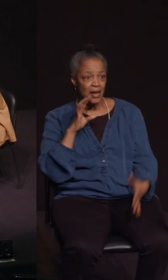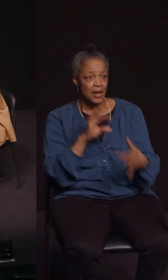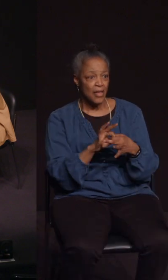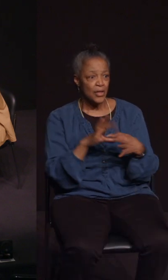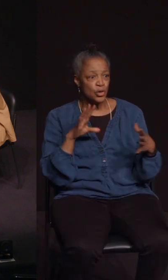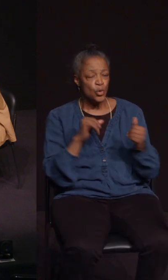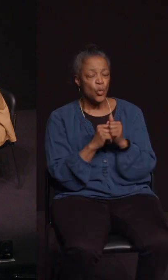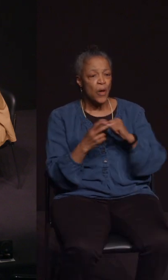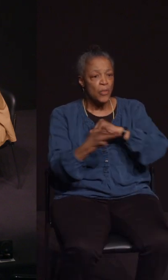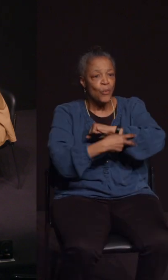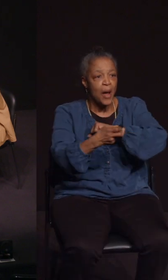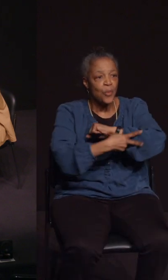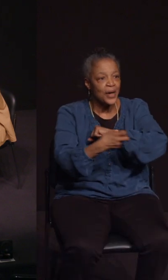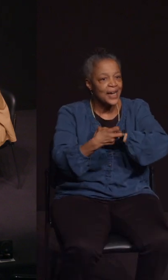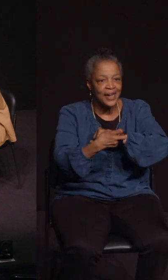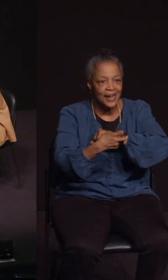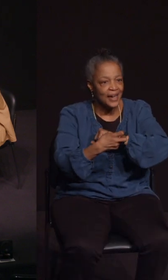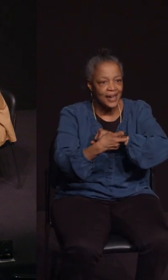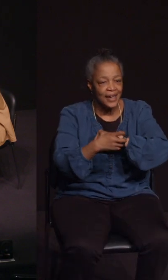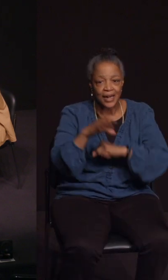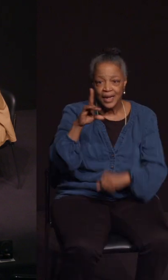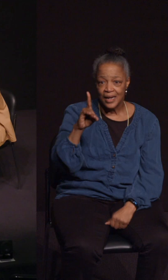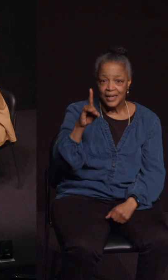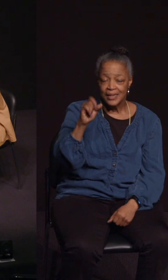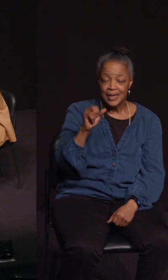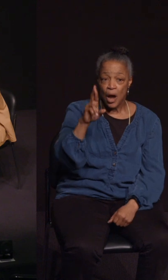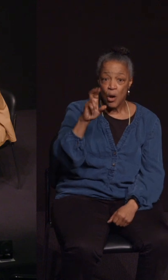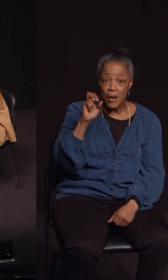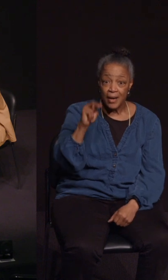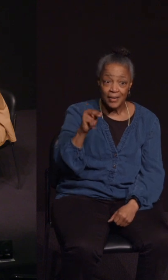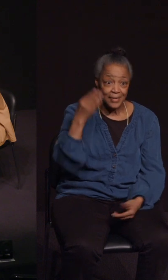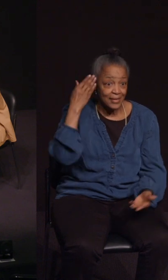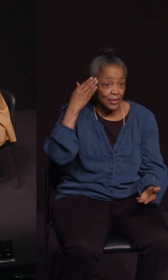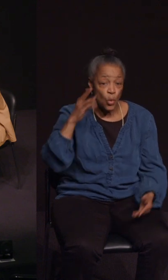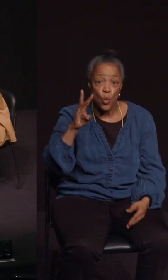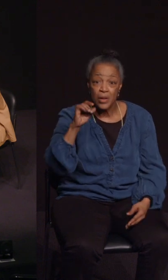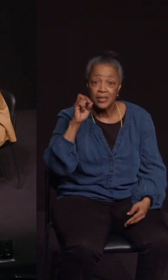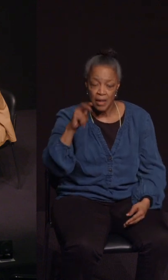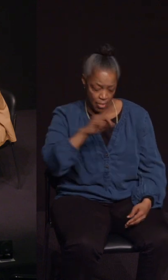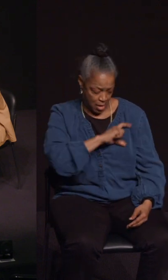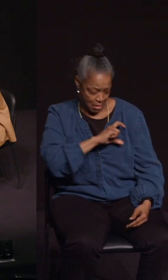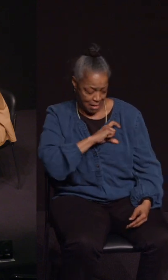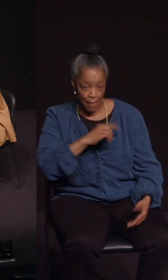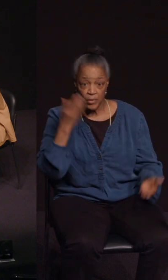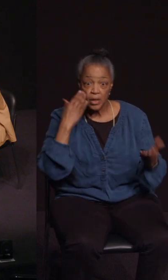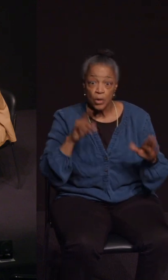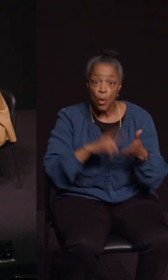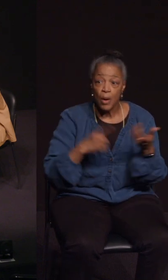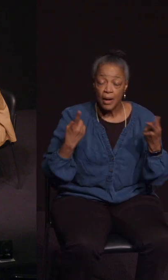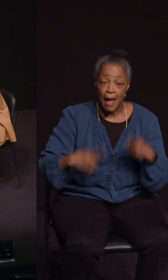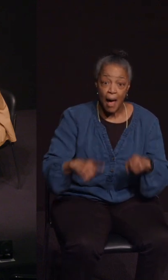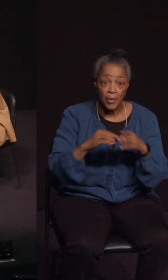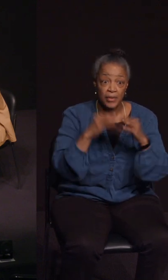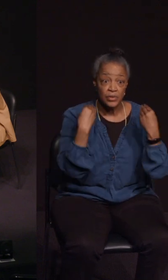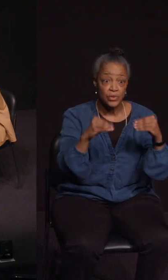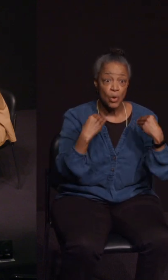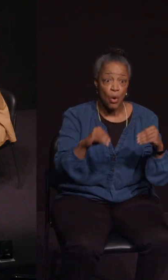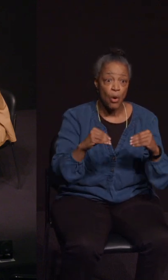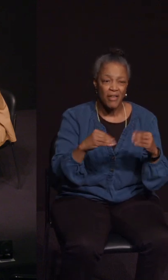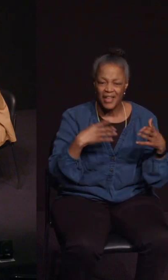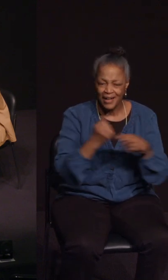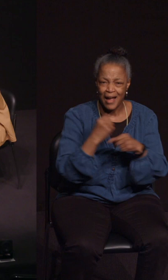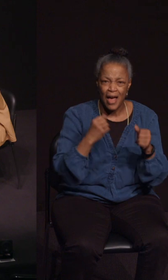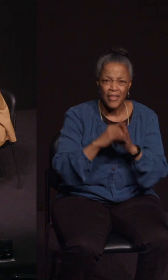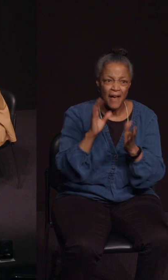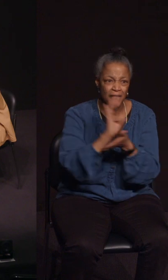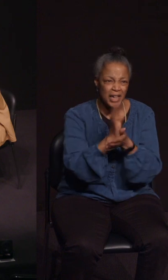strong-arm robbery. Yeah. Darren Wilson didn't even know about what happened in the store. They obtained that video days